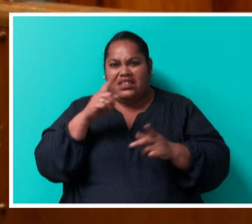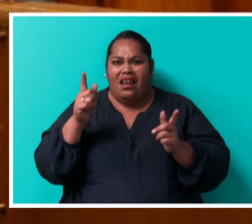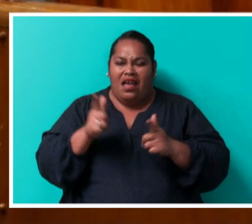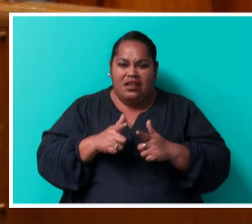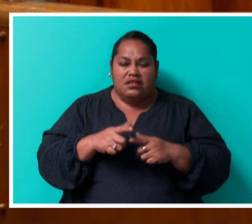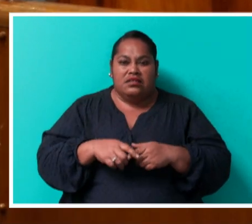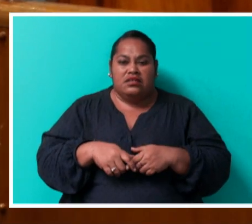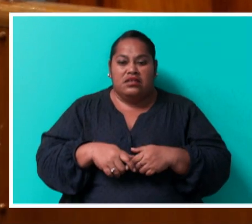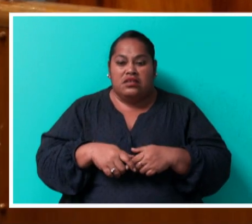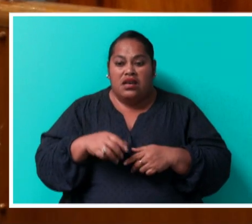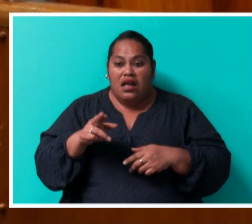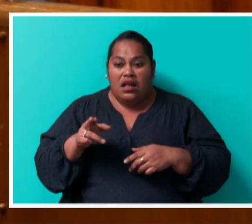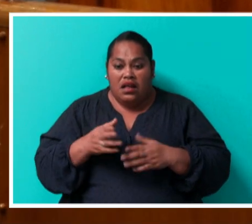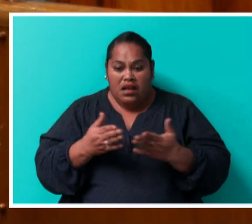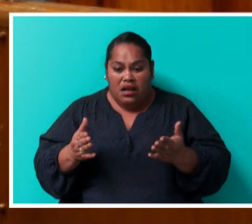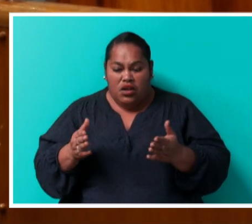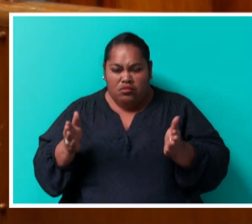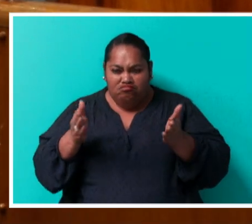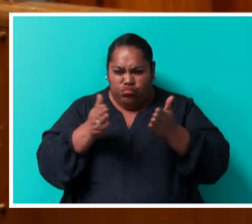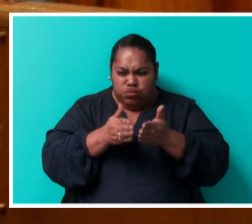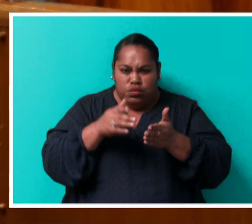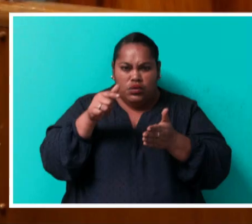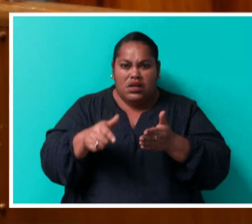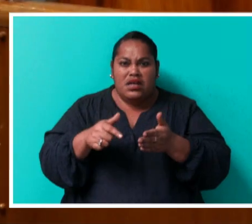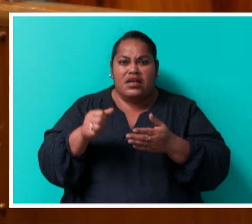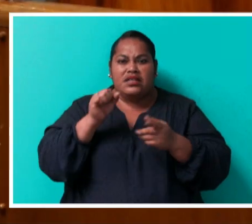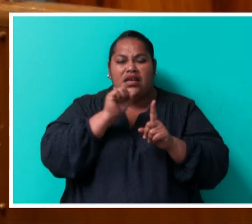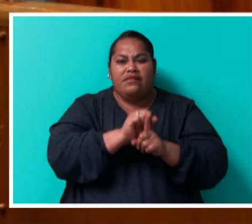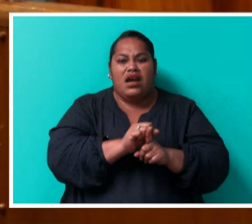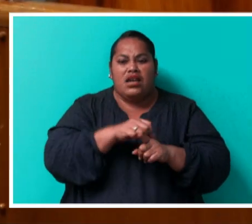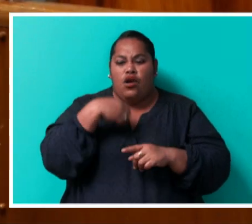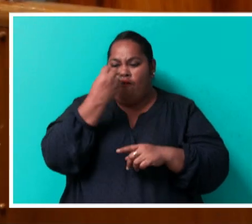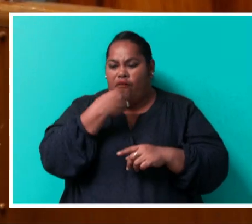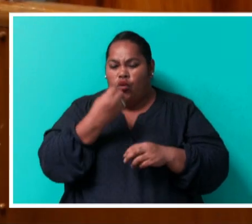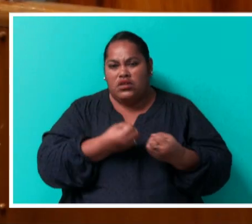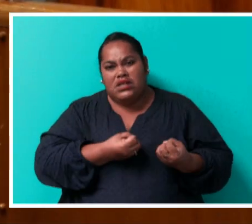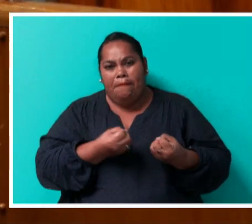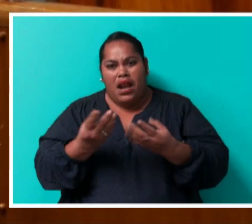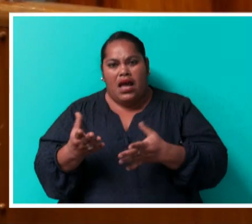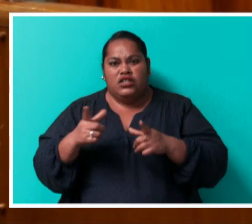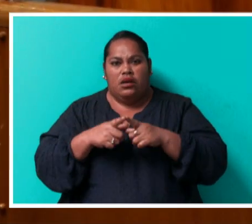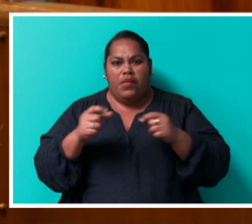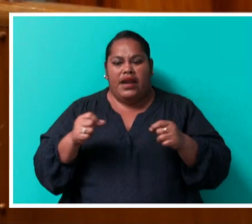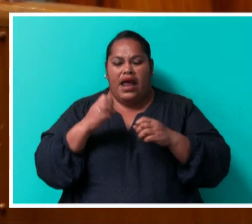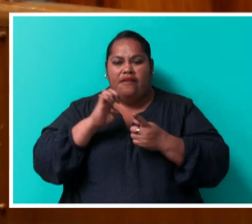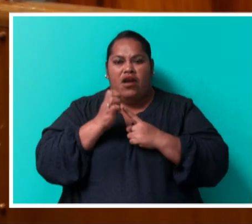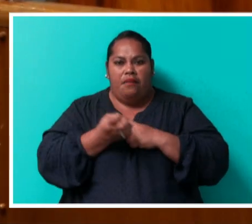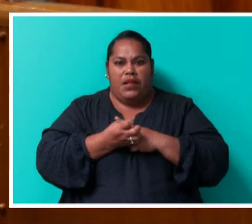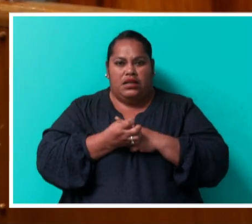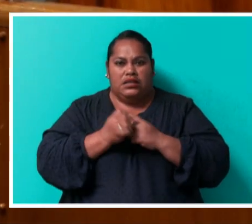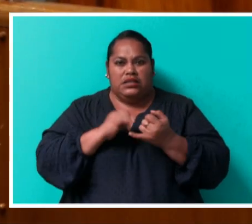productivity, NARO is instrumental in safeguarding Japan's food supply and environmental